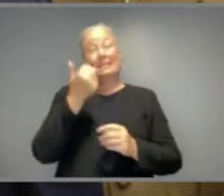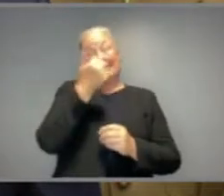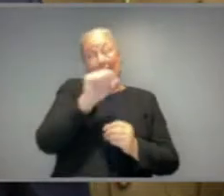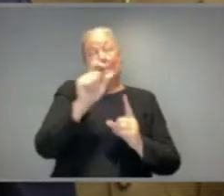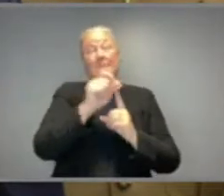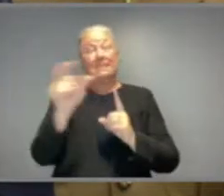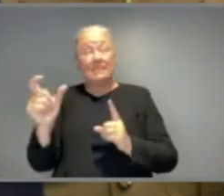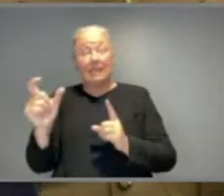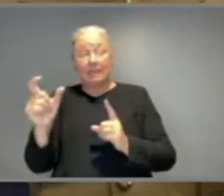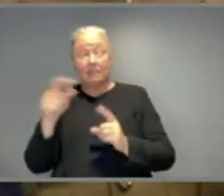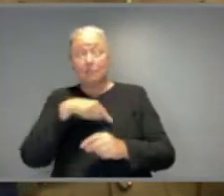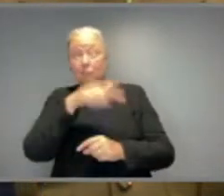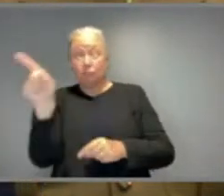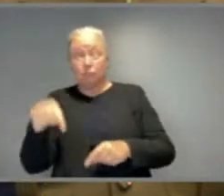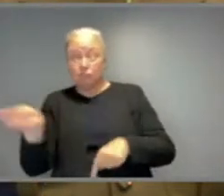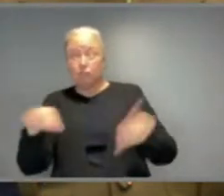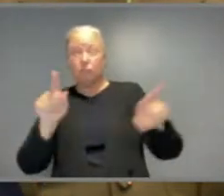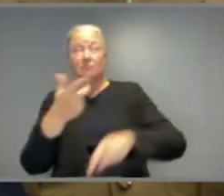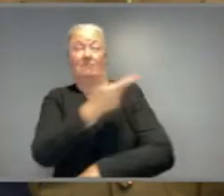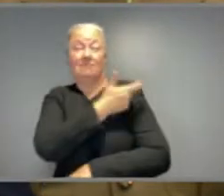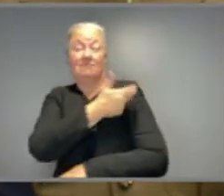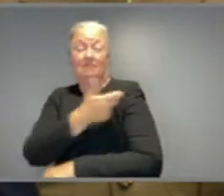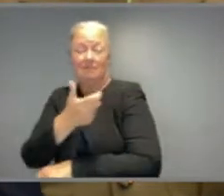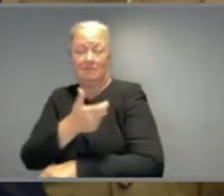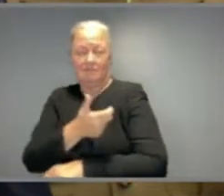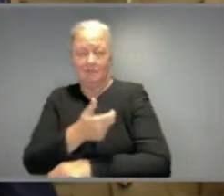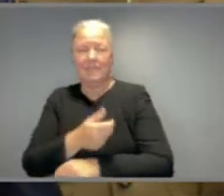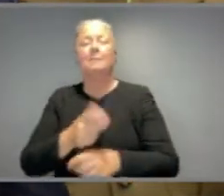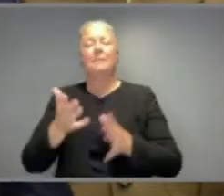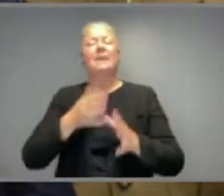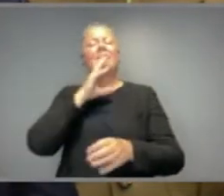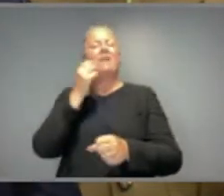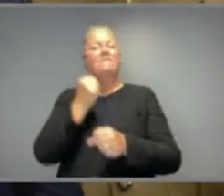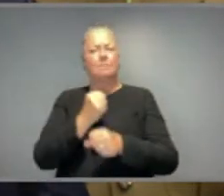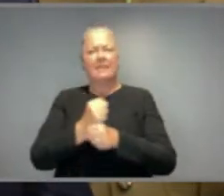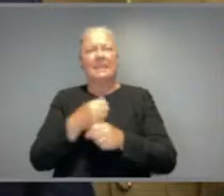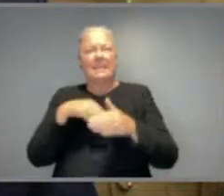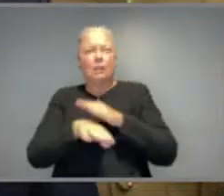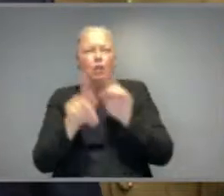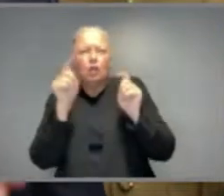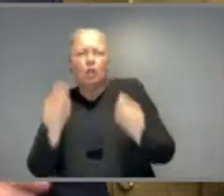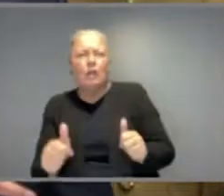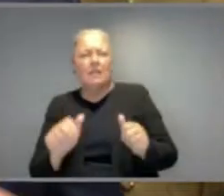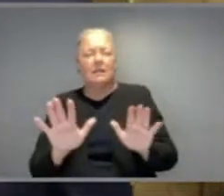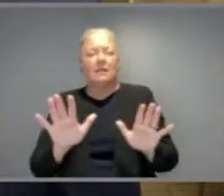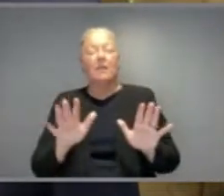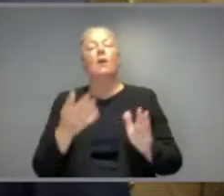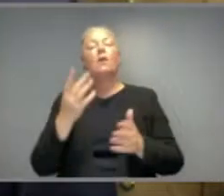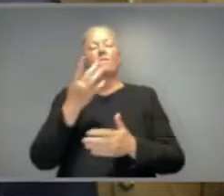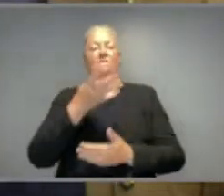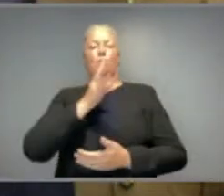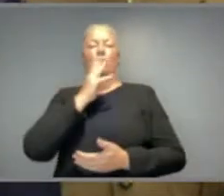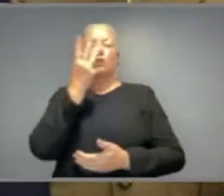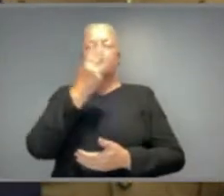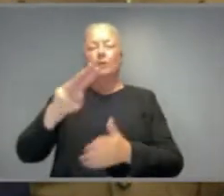rates, if governments are getting on top of the cases early, it's costing $430 million a